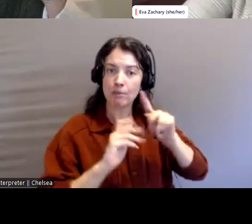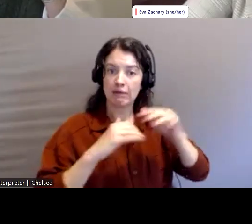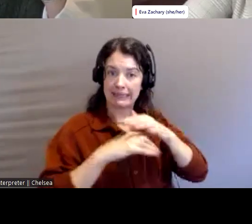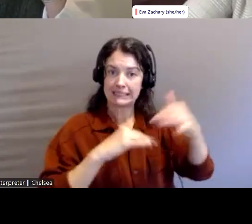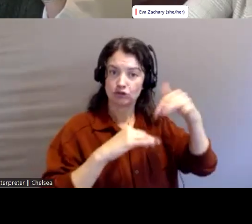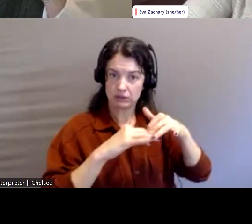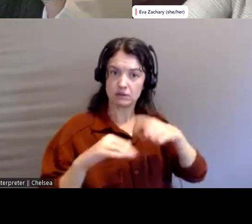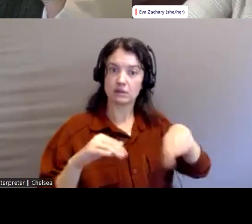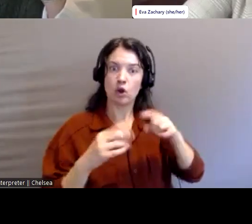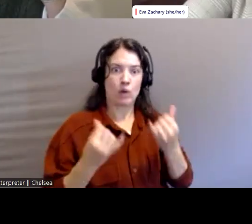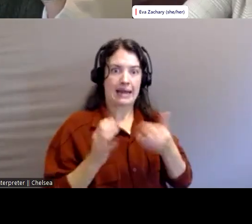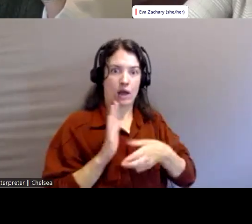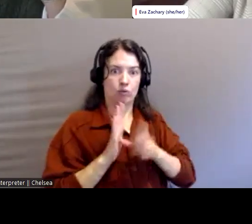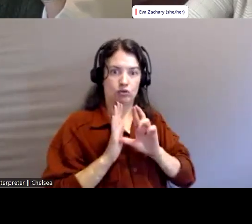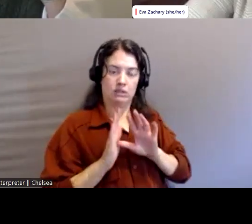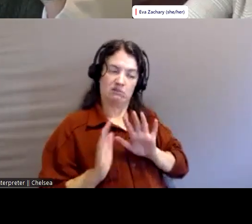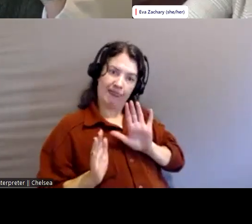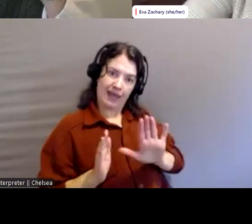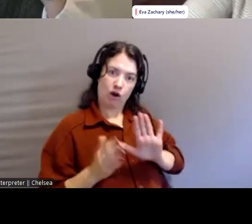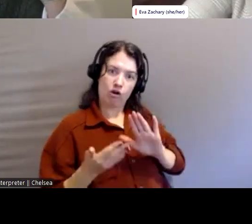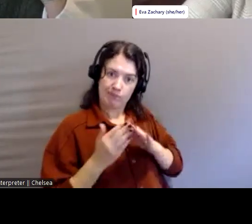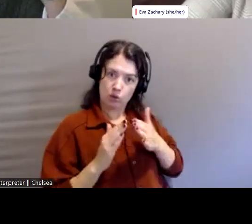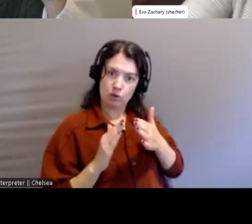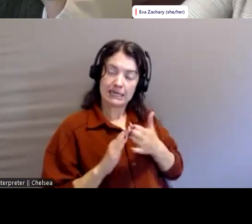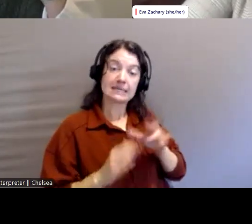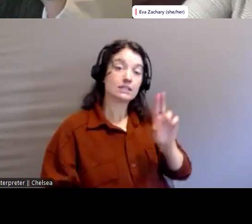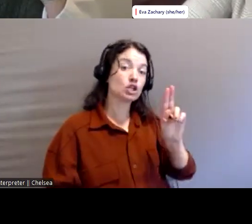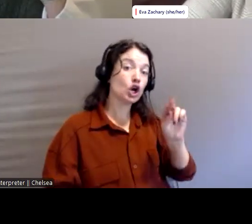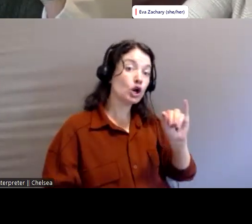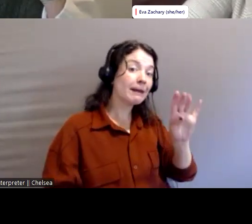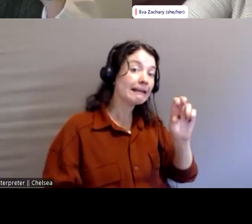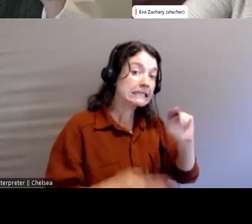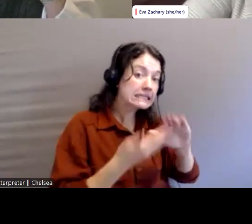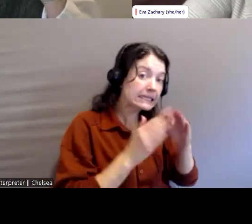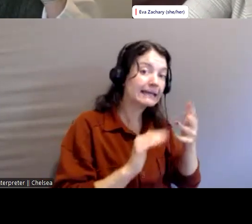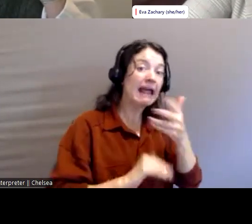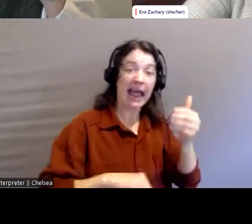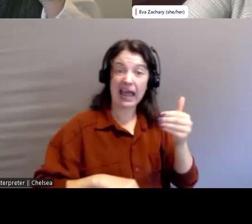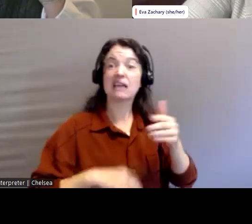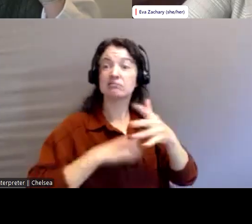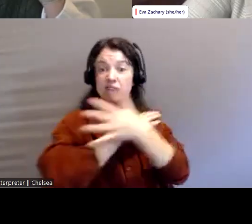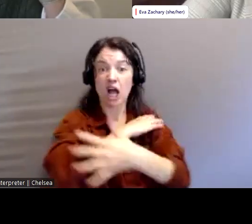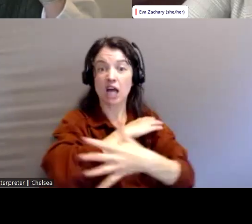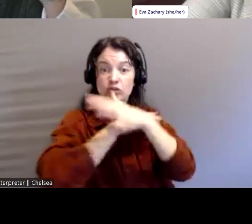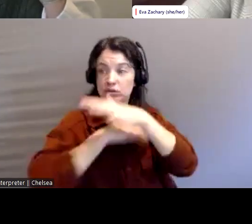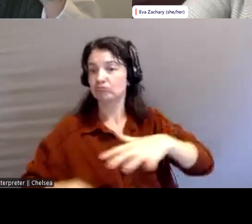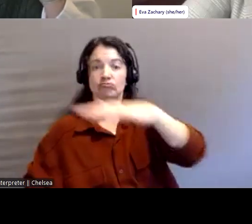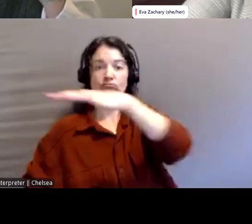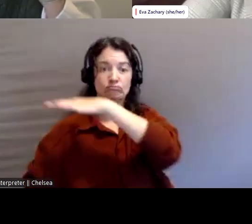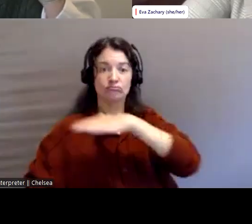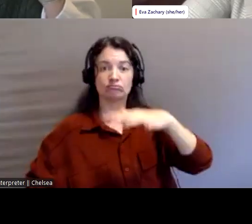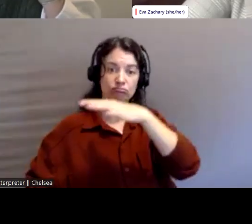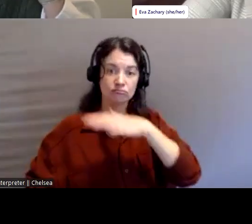they're reviewing indigenous cases that are urban and rural, and also developing